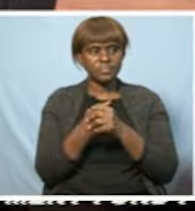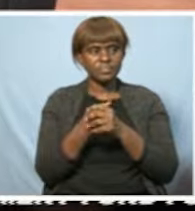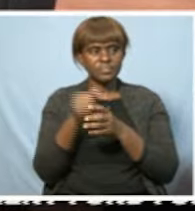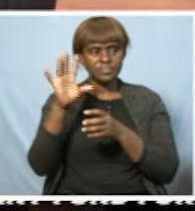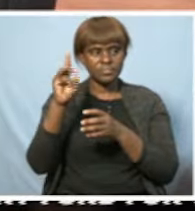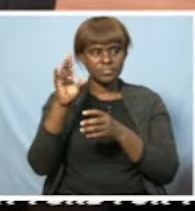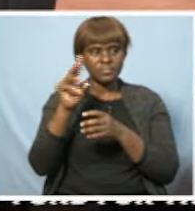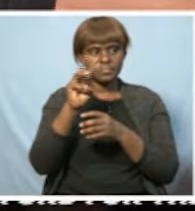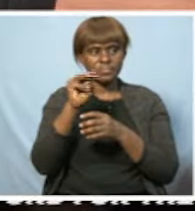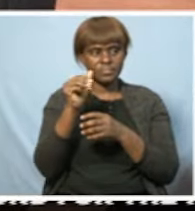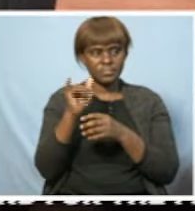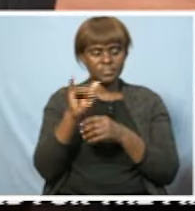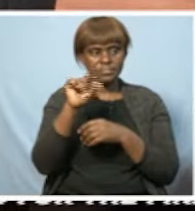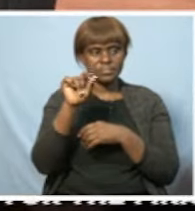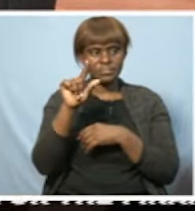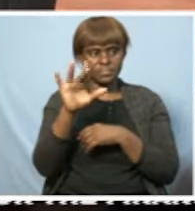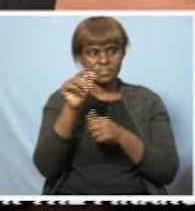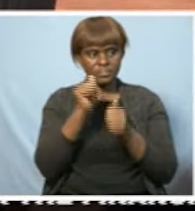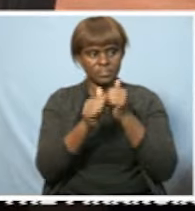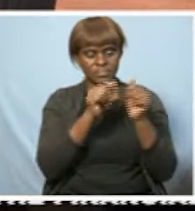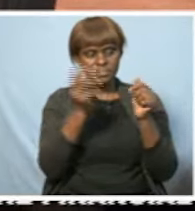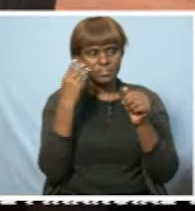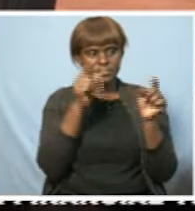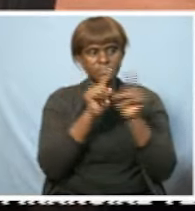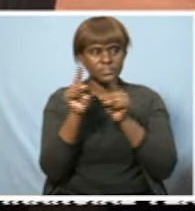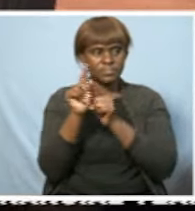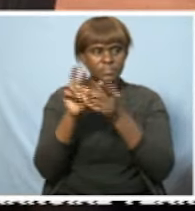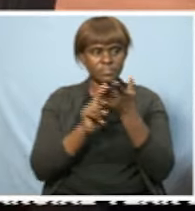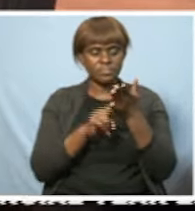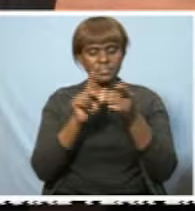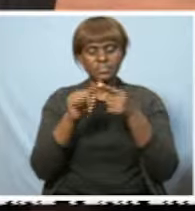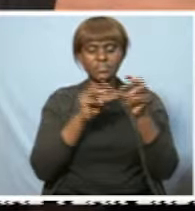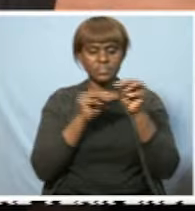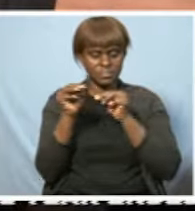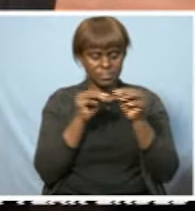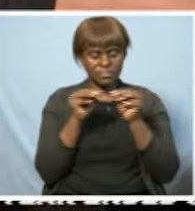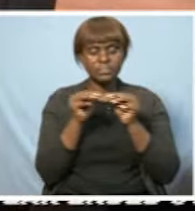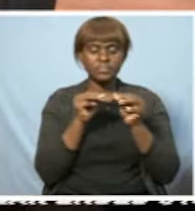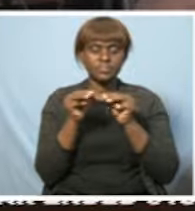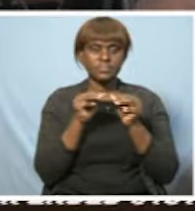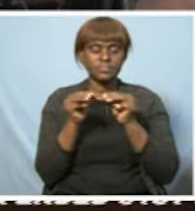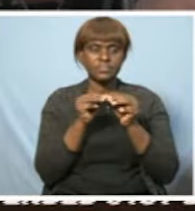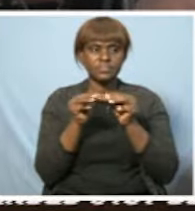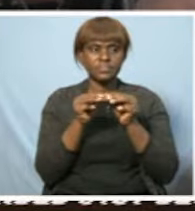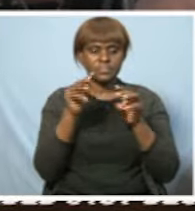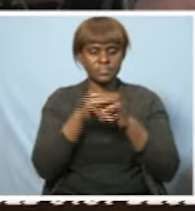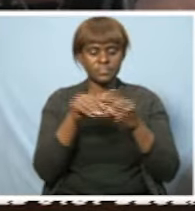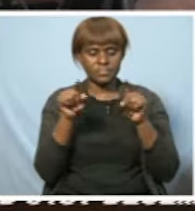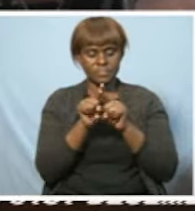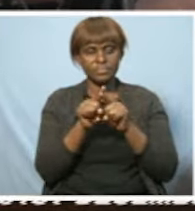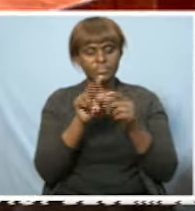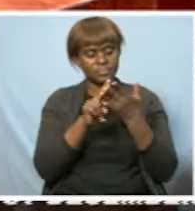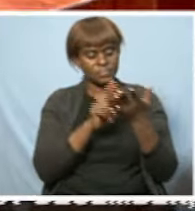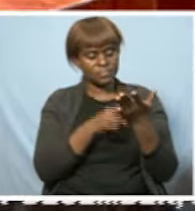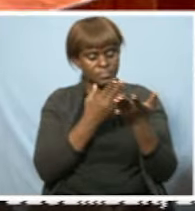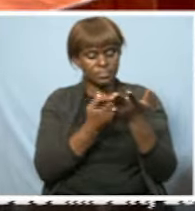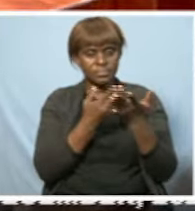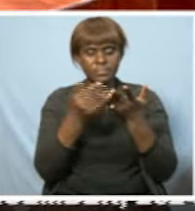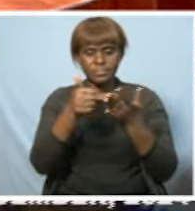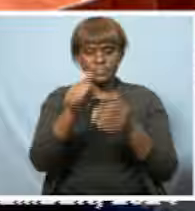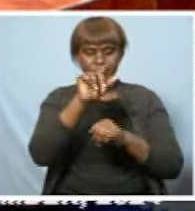of May 2025, which was also reported to management, Chair. And in this report, you questioned